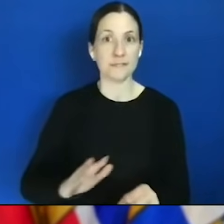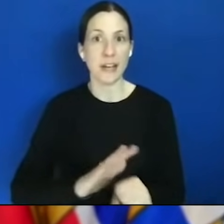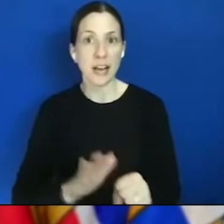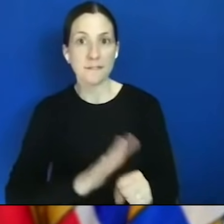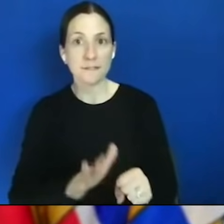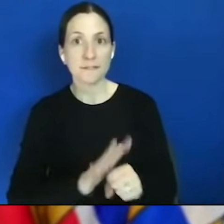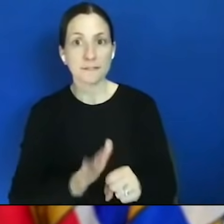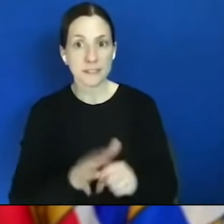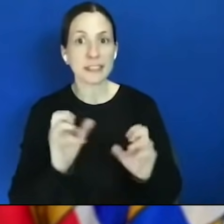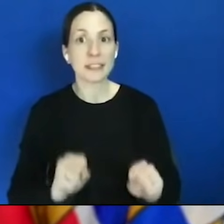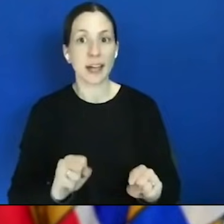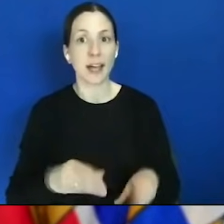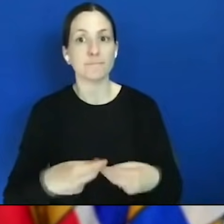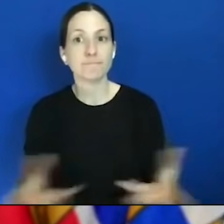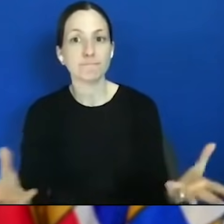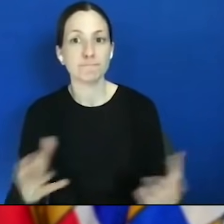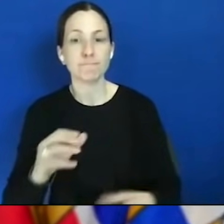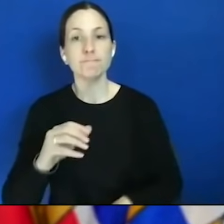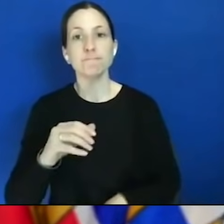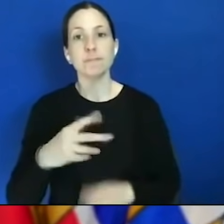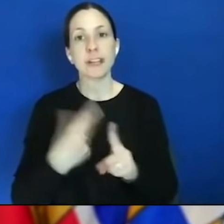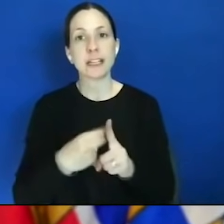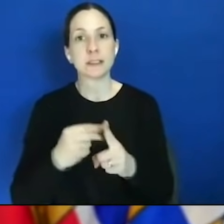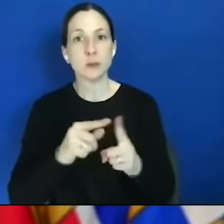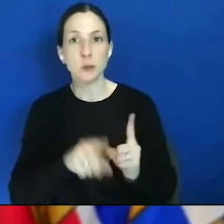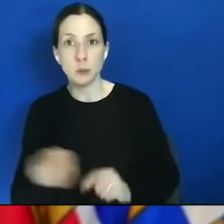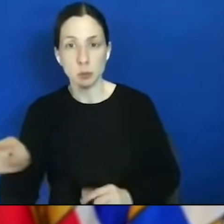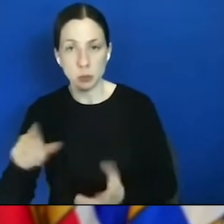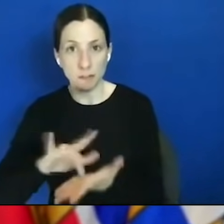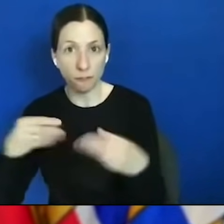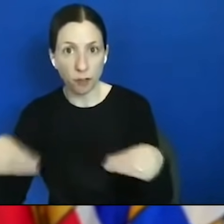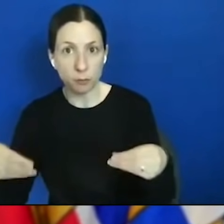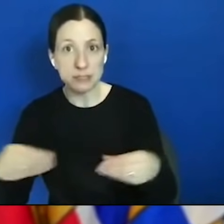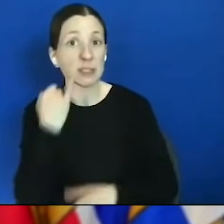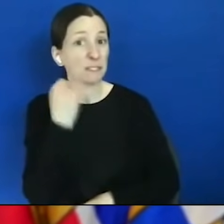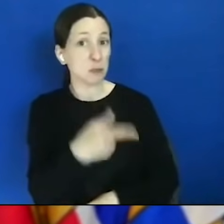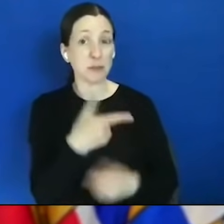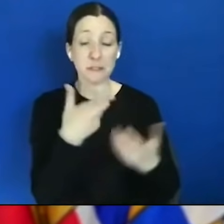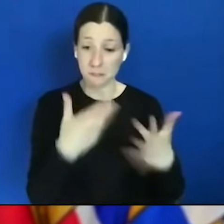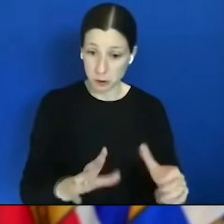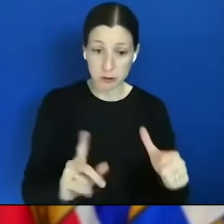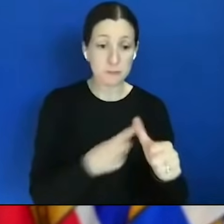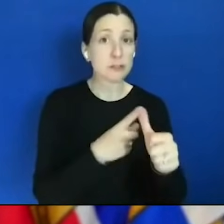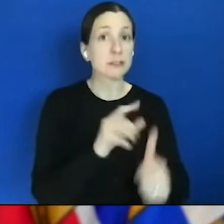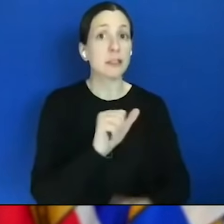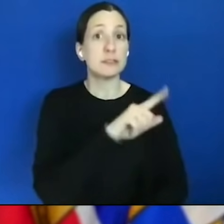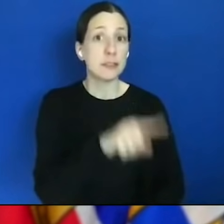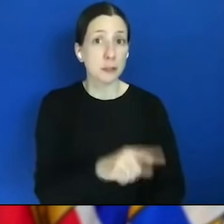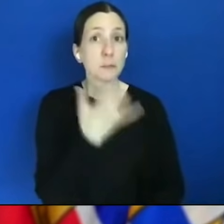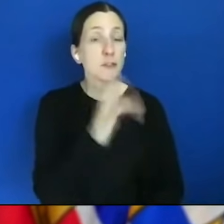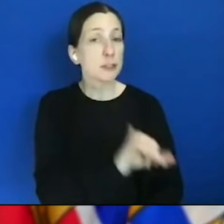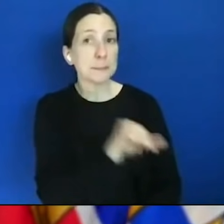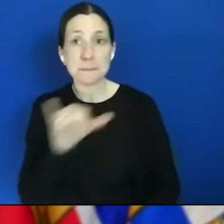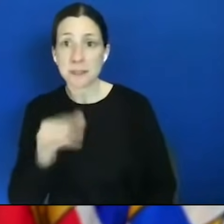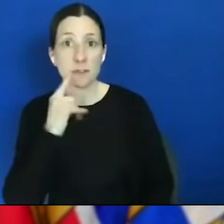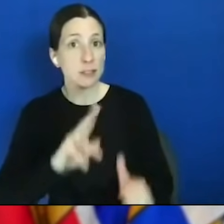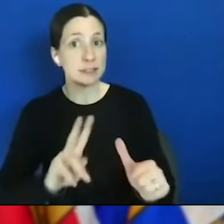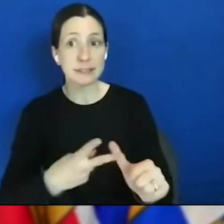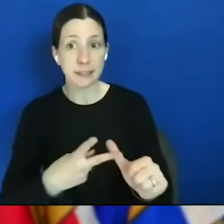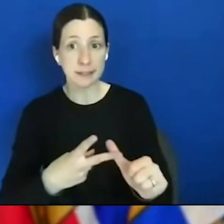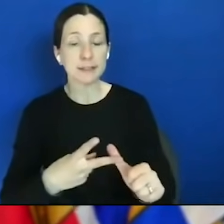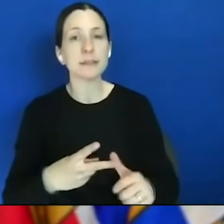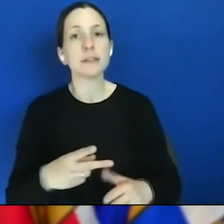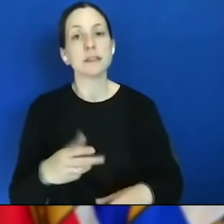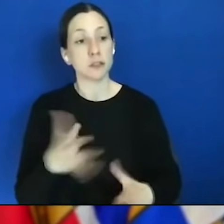to get vaccine to pharmacies. So people who received AstraZeneca and want to receive your second dose of AstraZeneca after